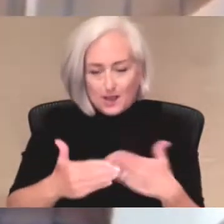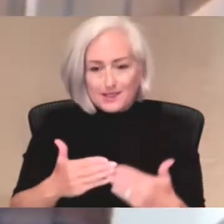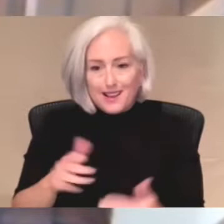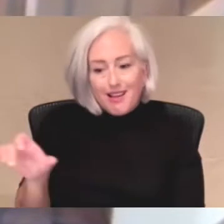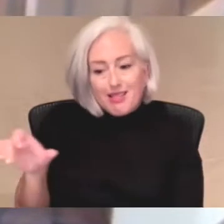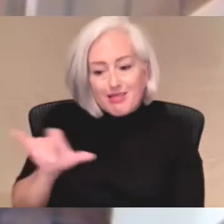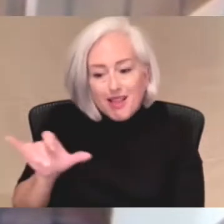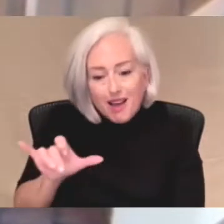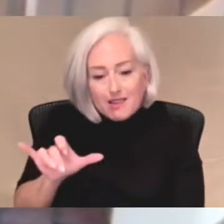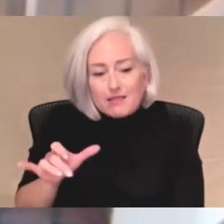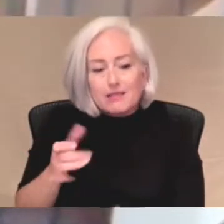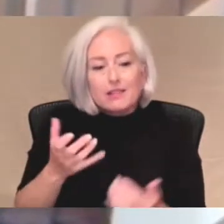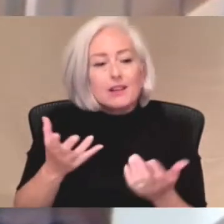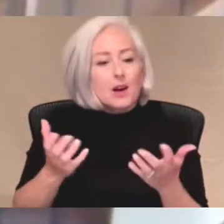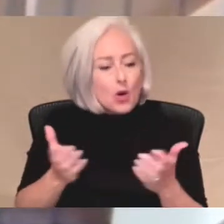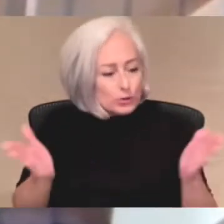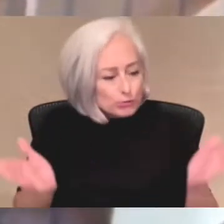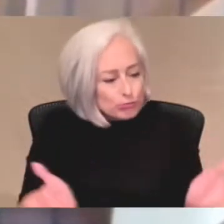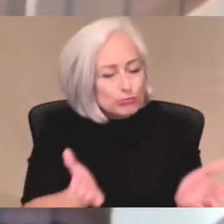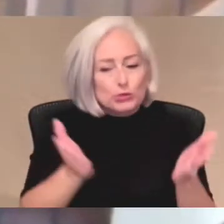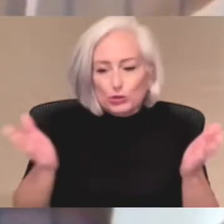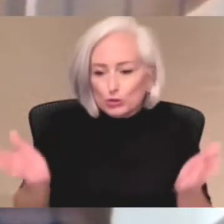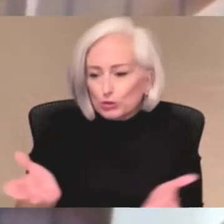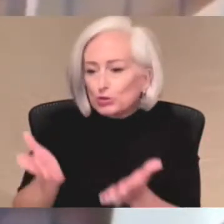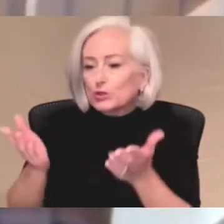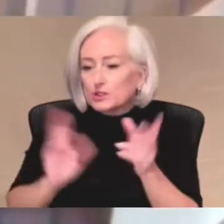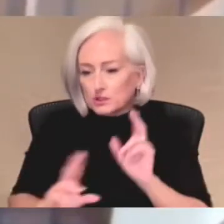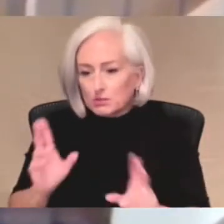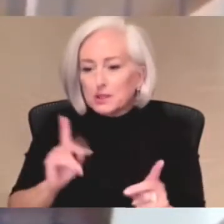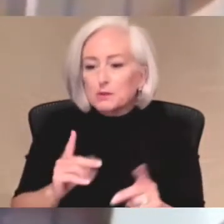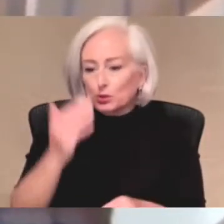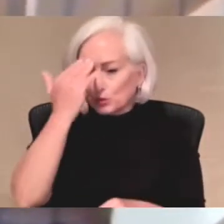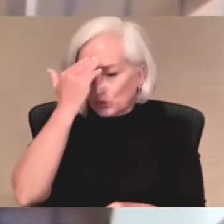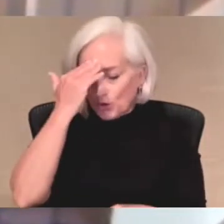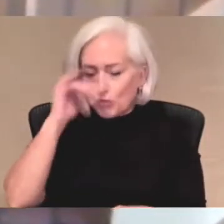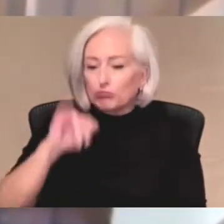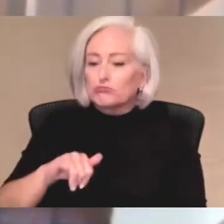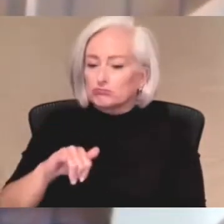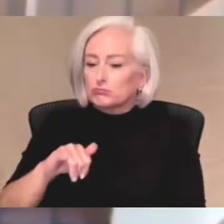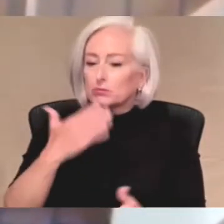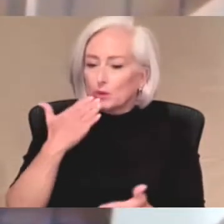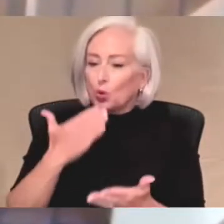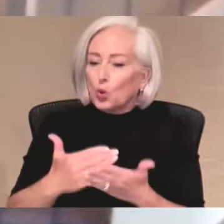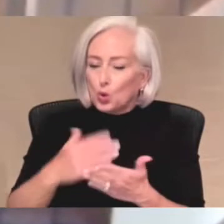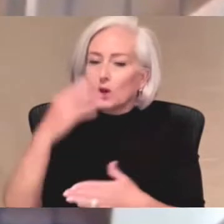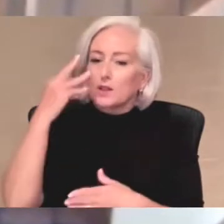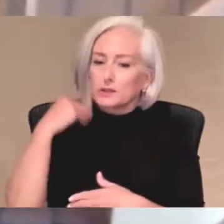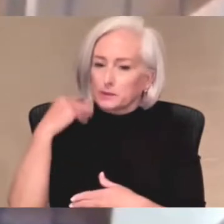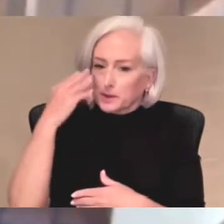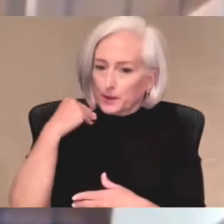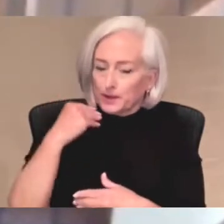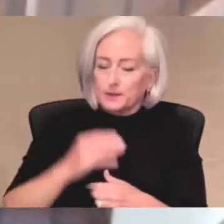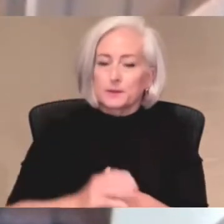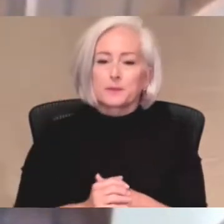to encourage others. What a wonderful experience, because it is